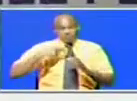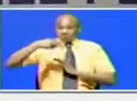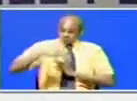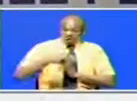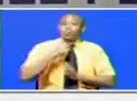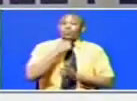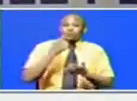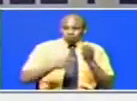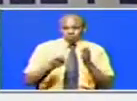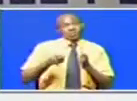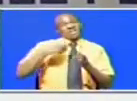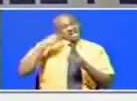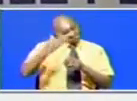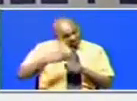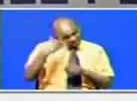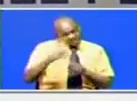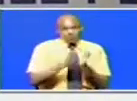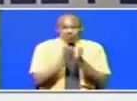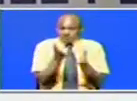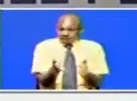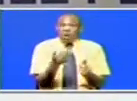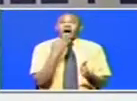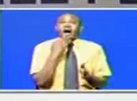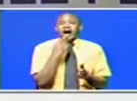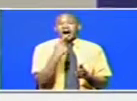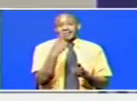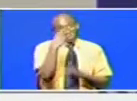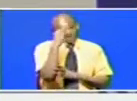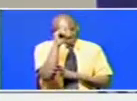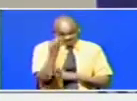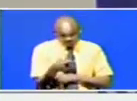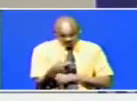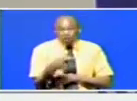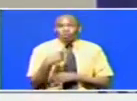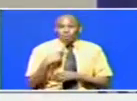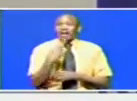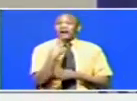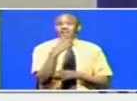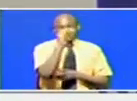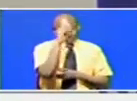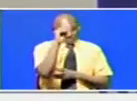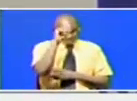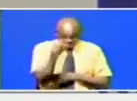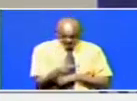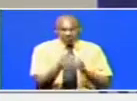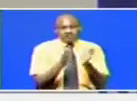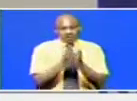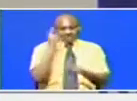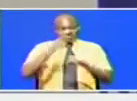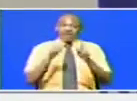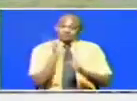wants to increase its daily production from the current 130,000 barrels to 150,000 barrels by the end of this